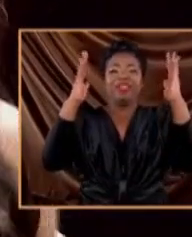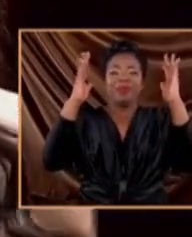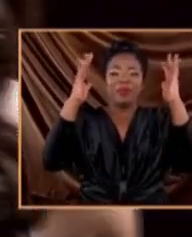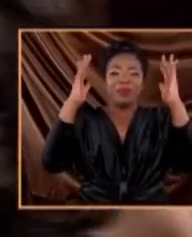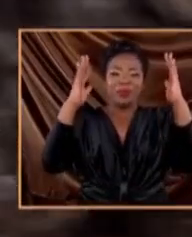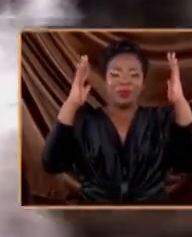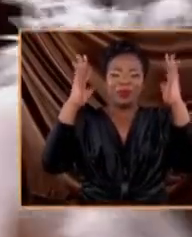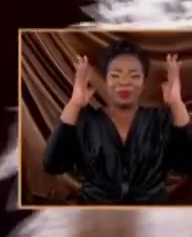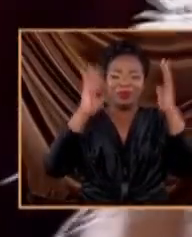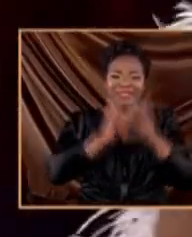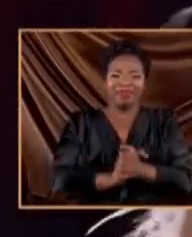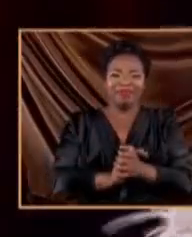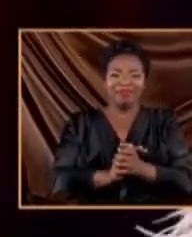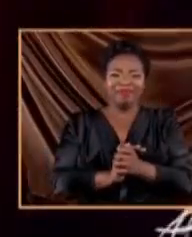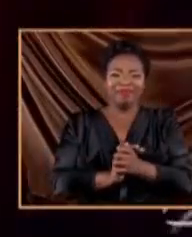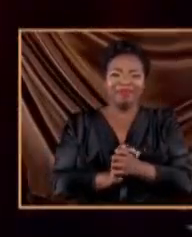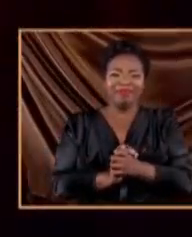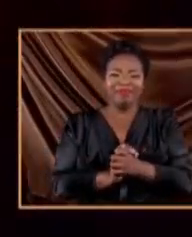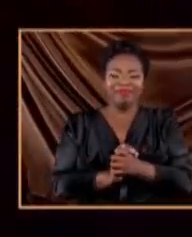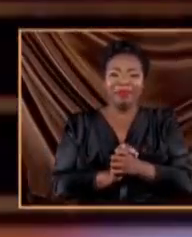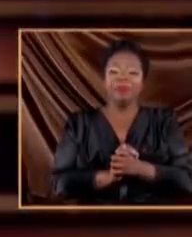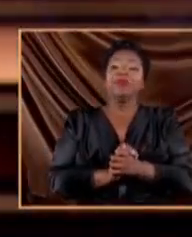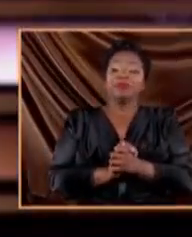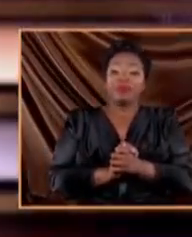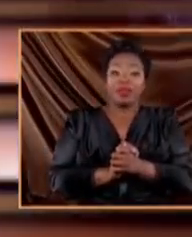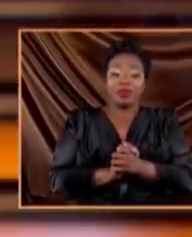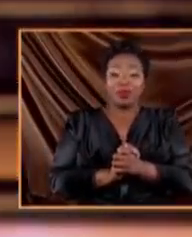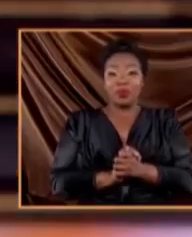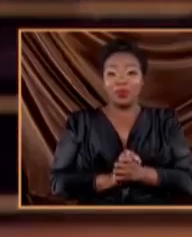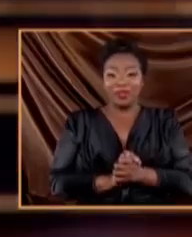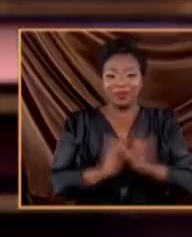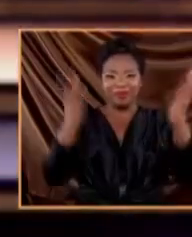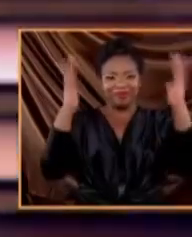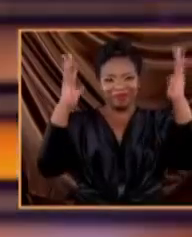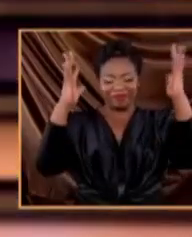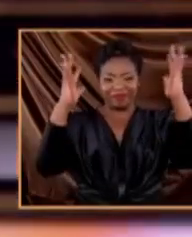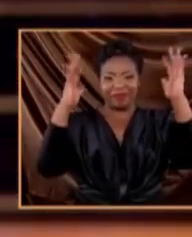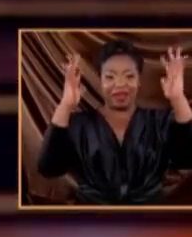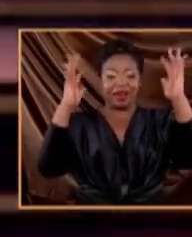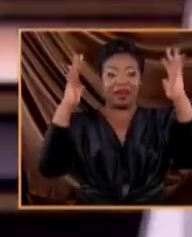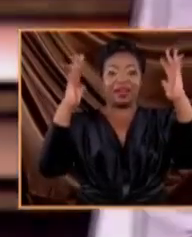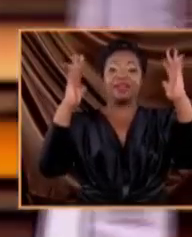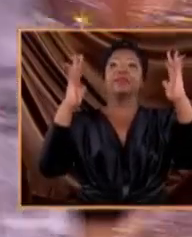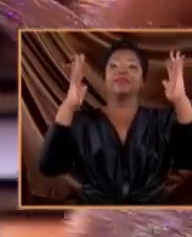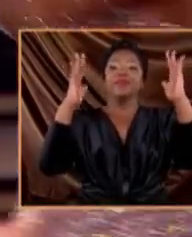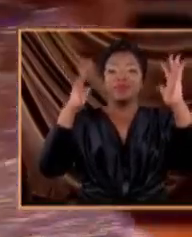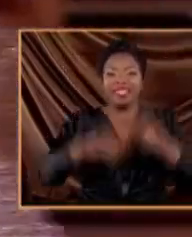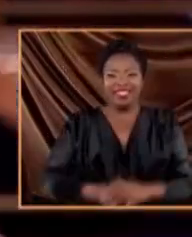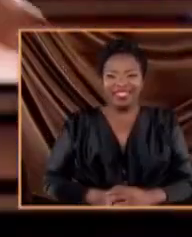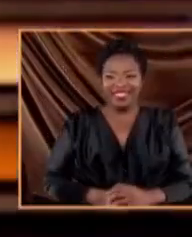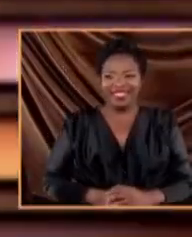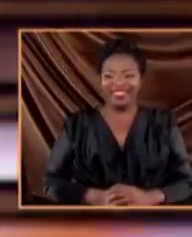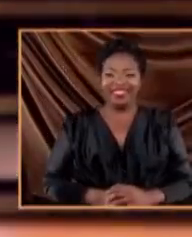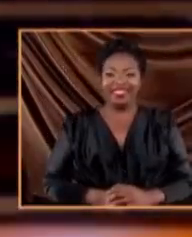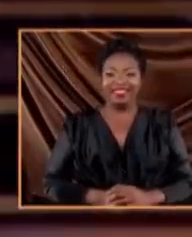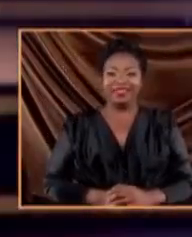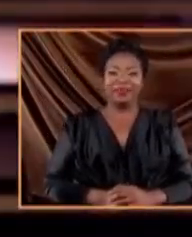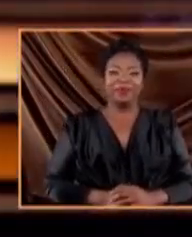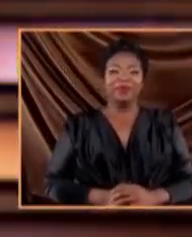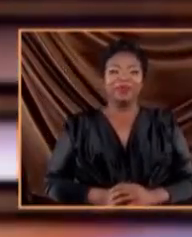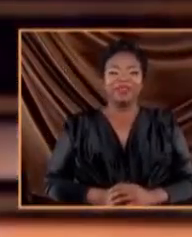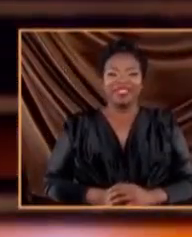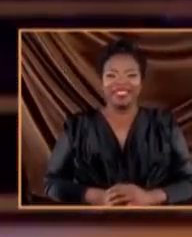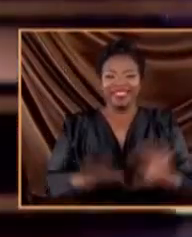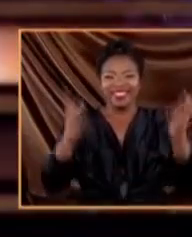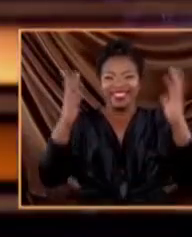areas. Like I've already alluded that we are not only in urban areas. We have people in the rural areas who are a